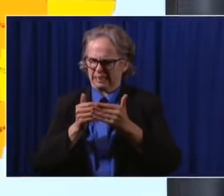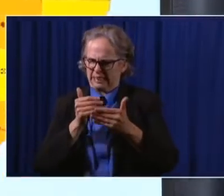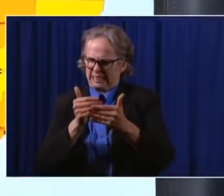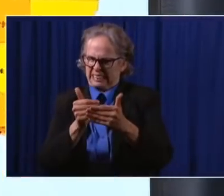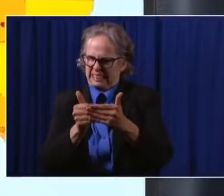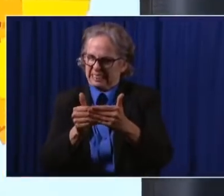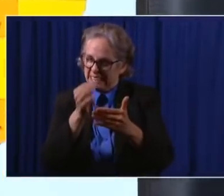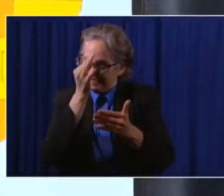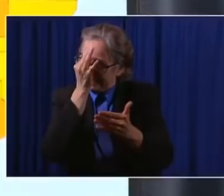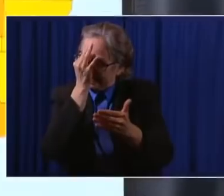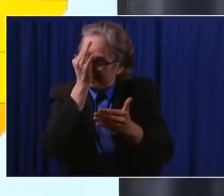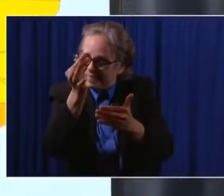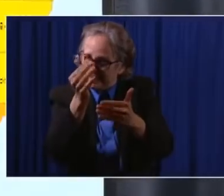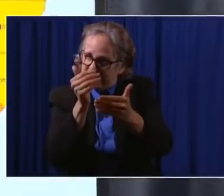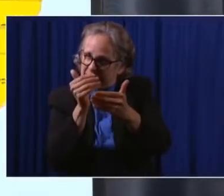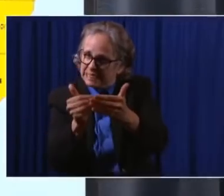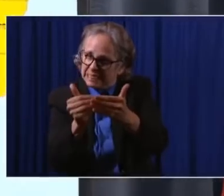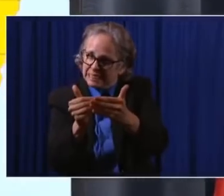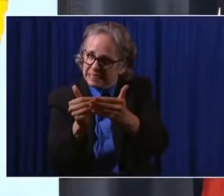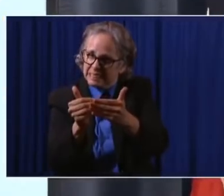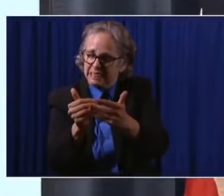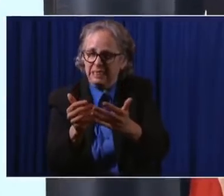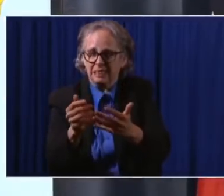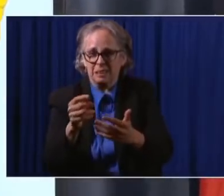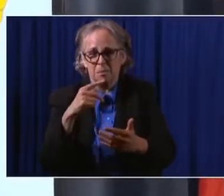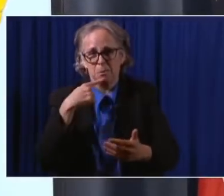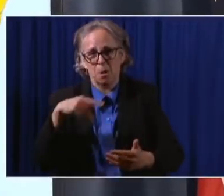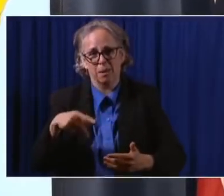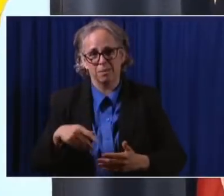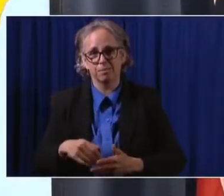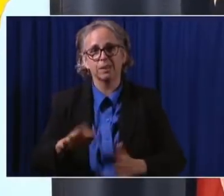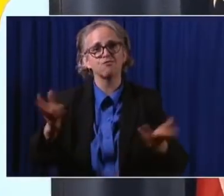watch list. So, ready for questions?